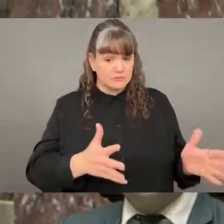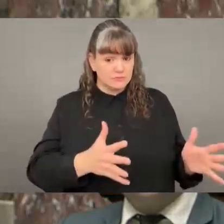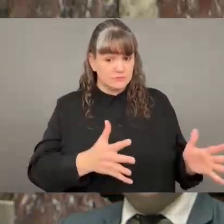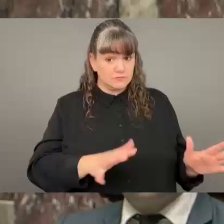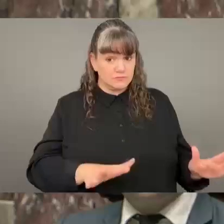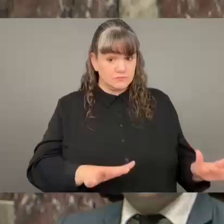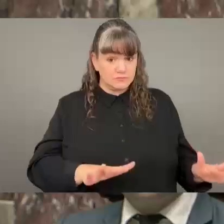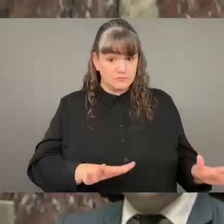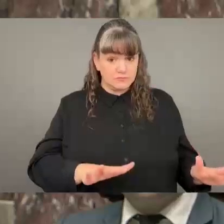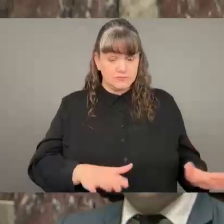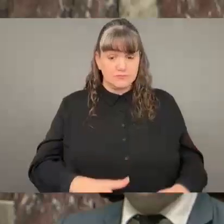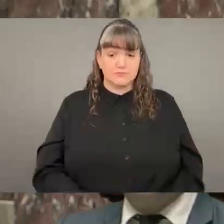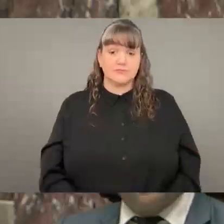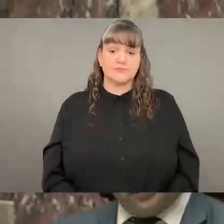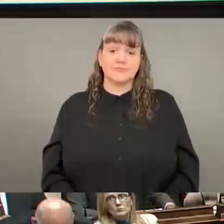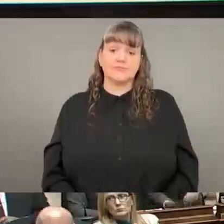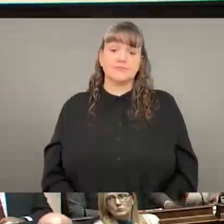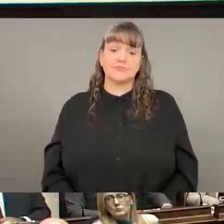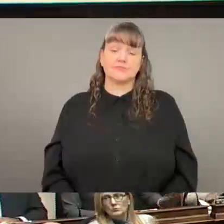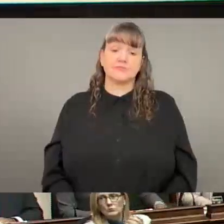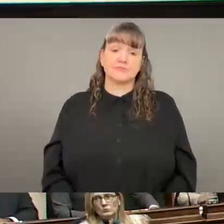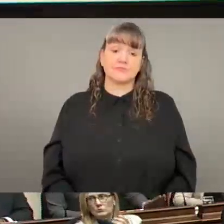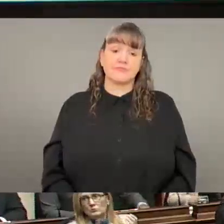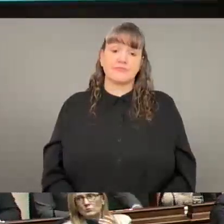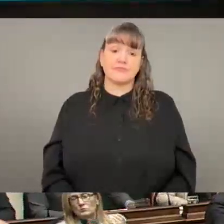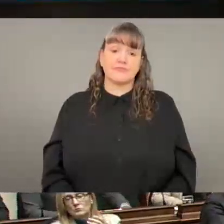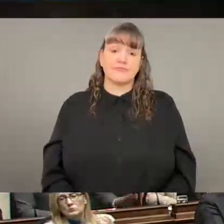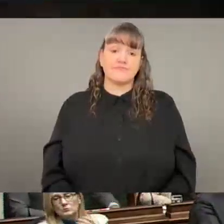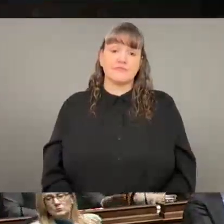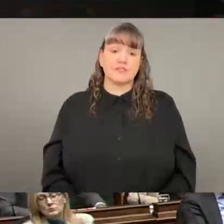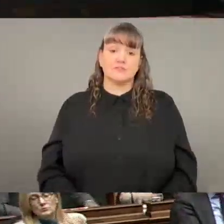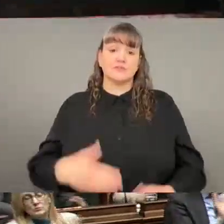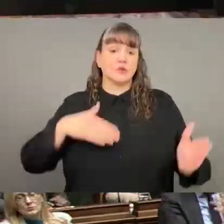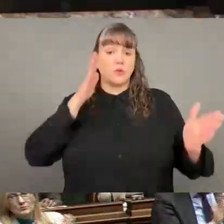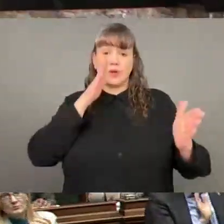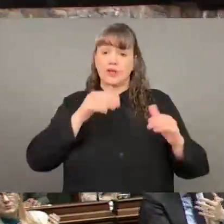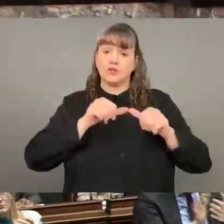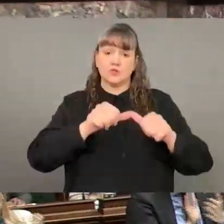do and will continue to do. The balance the question period.